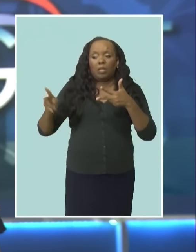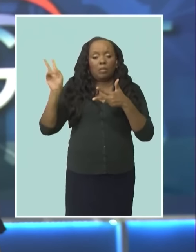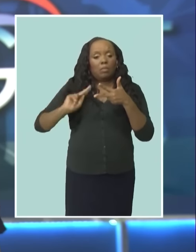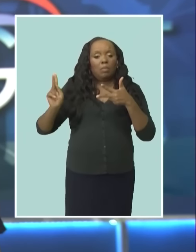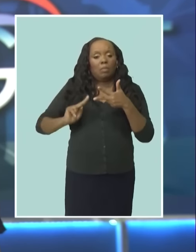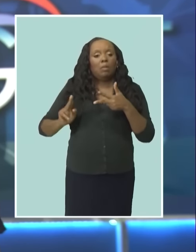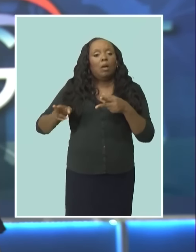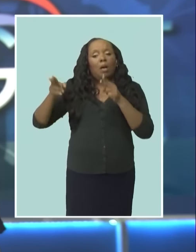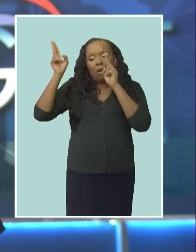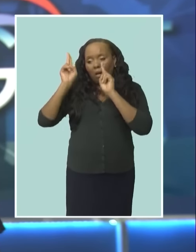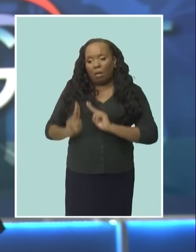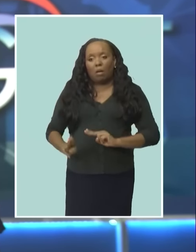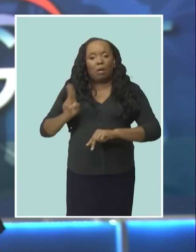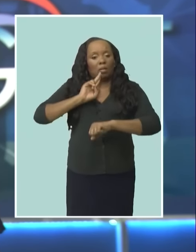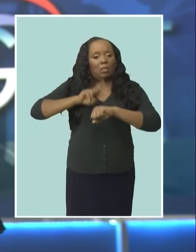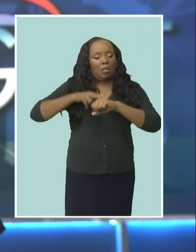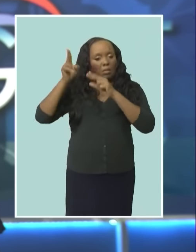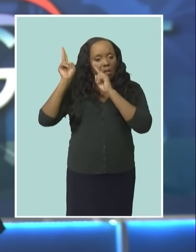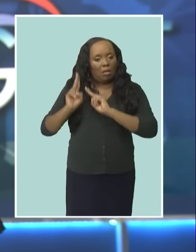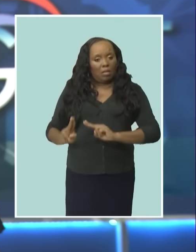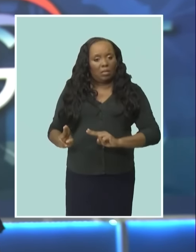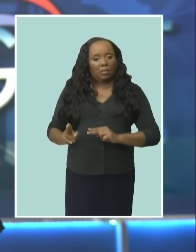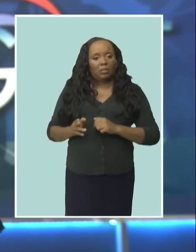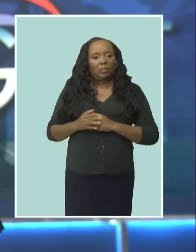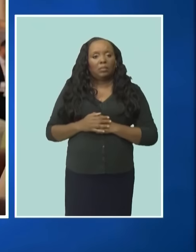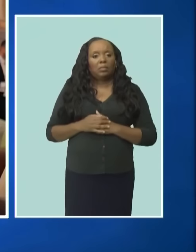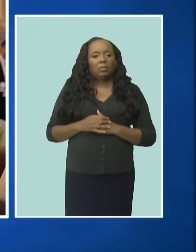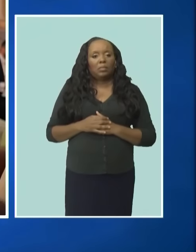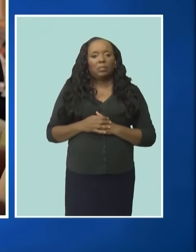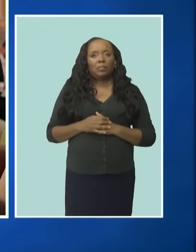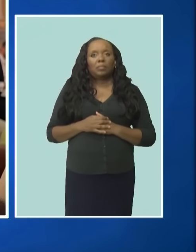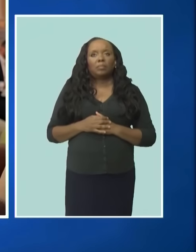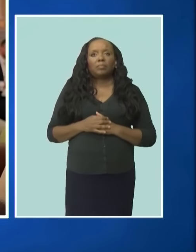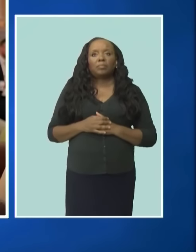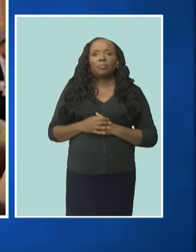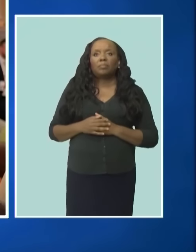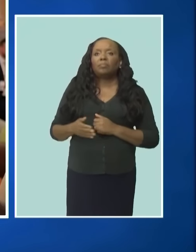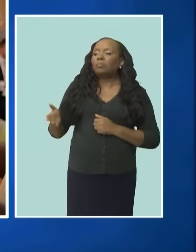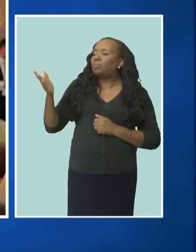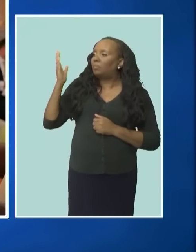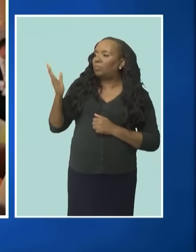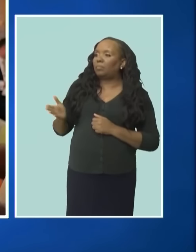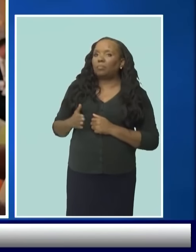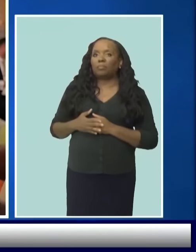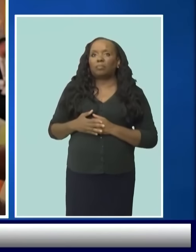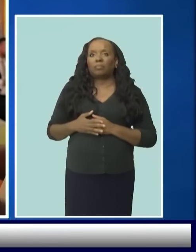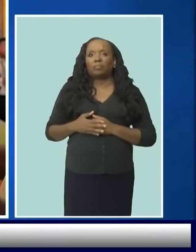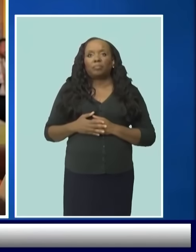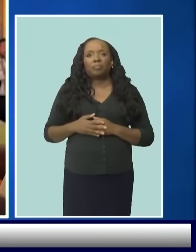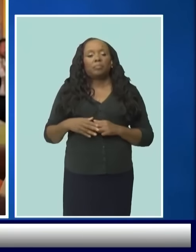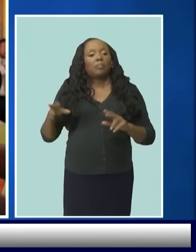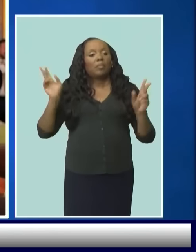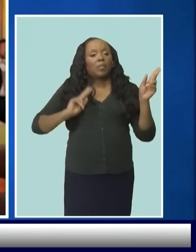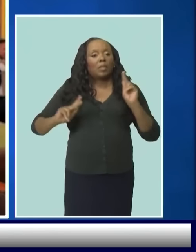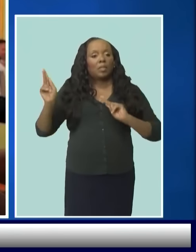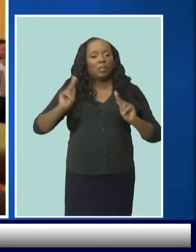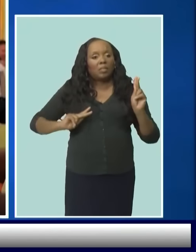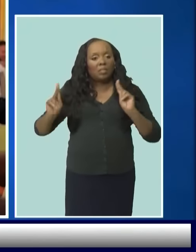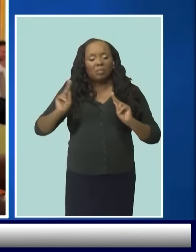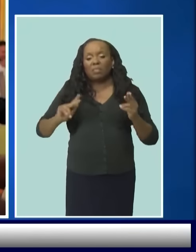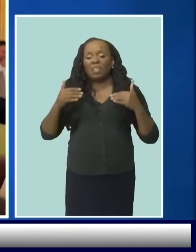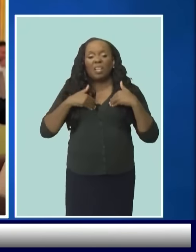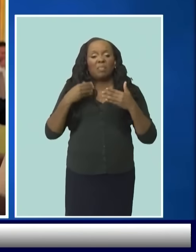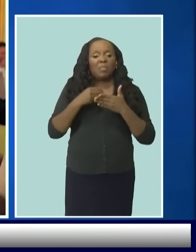were bestowed national honors. Those who have money don't need this. Those who have